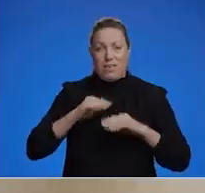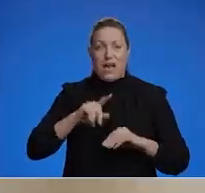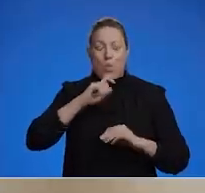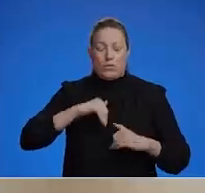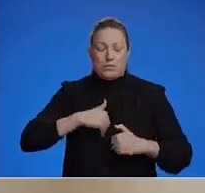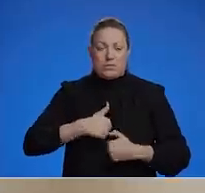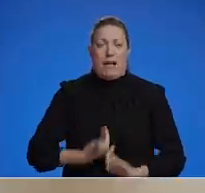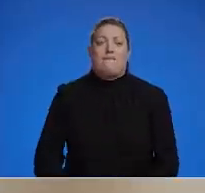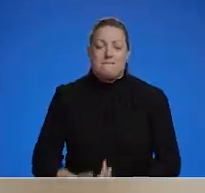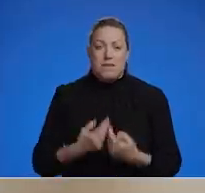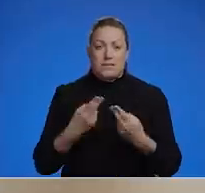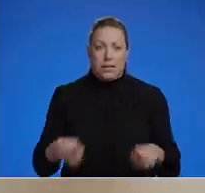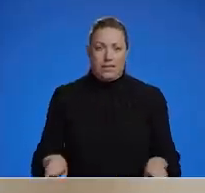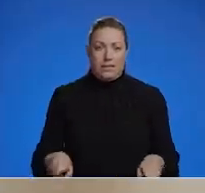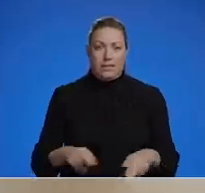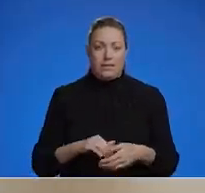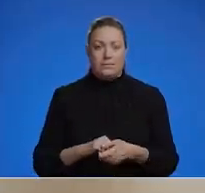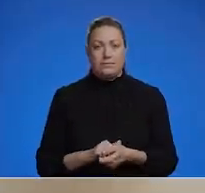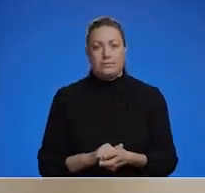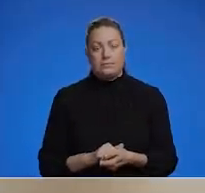then we shall die."